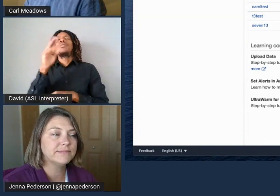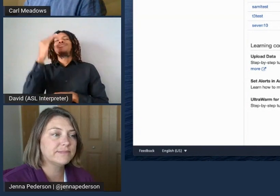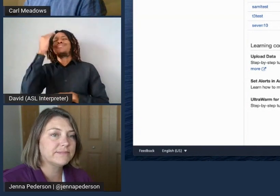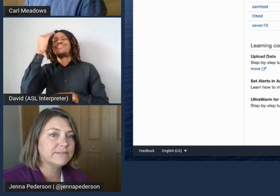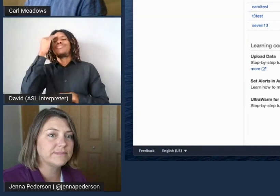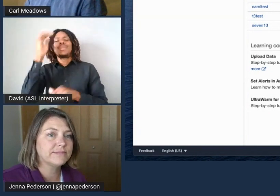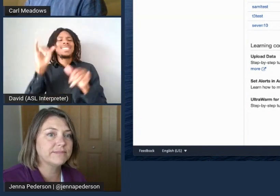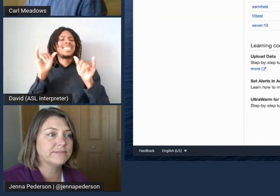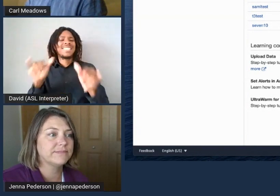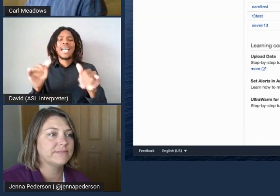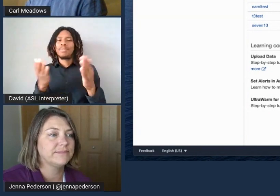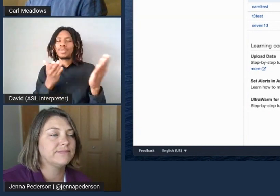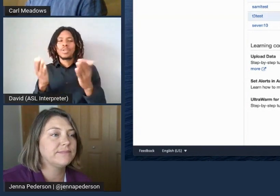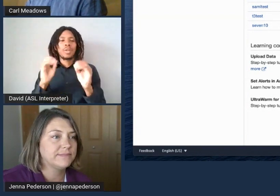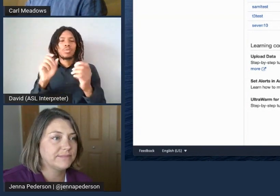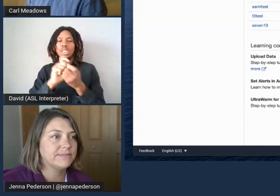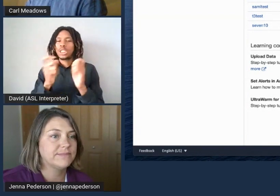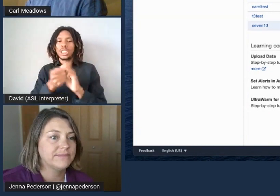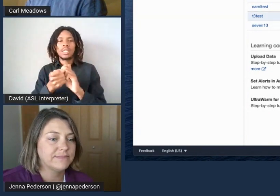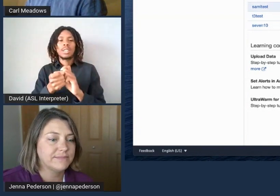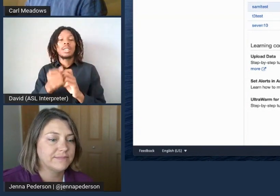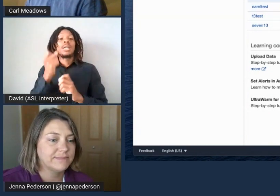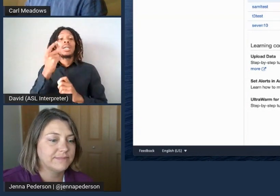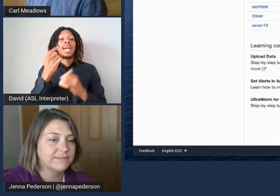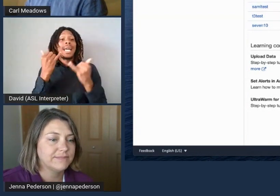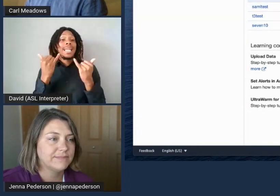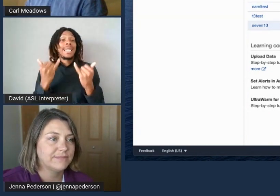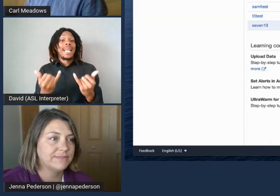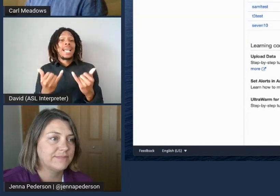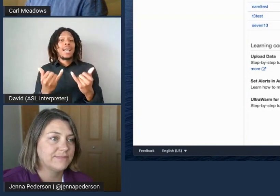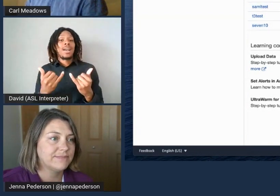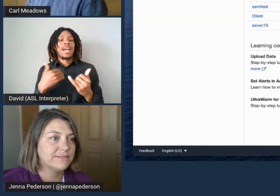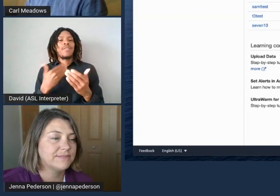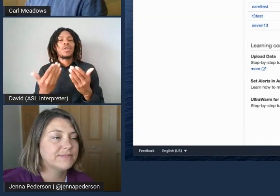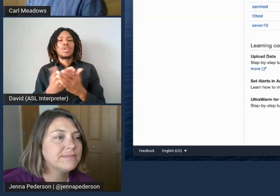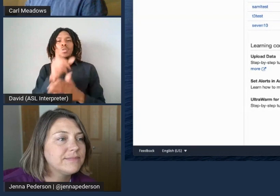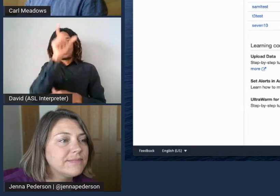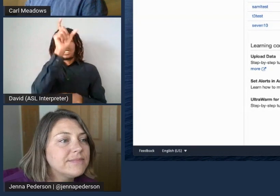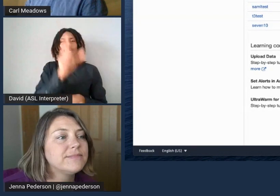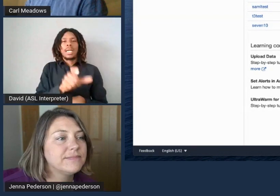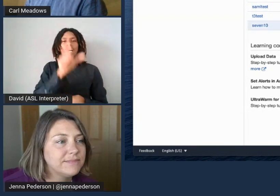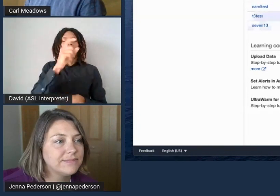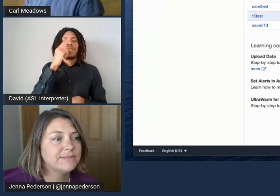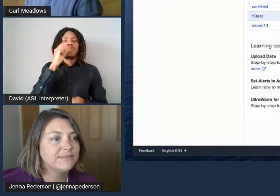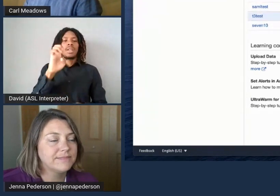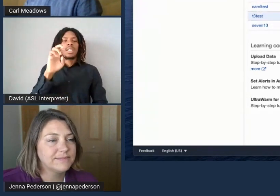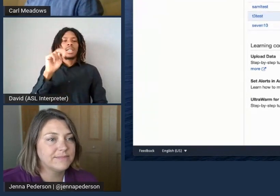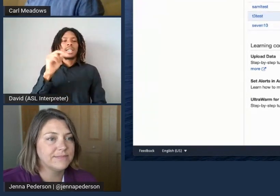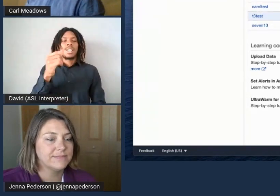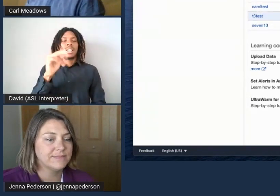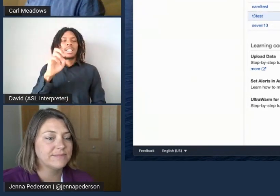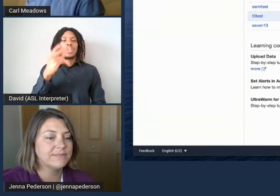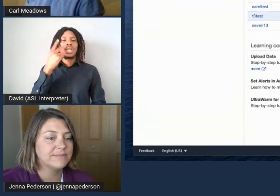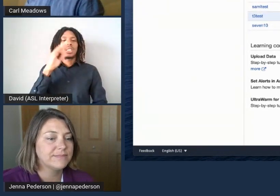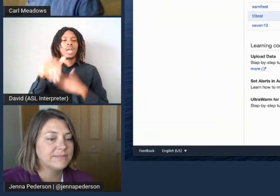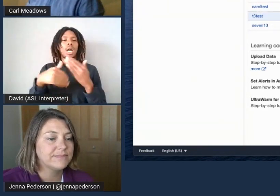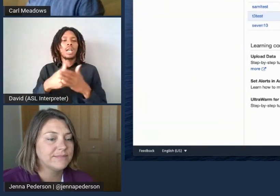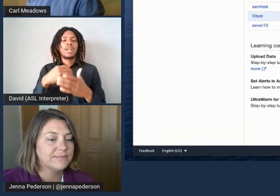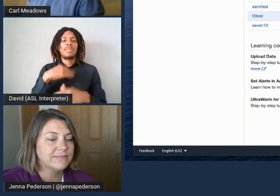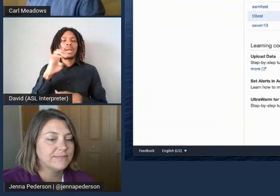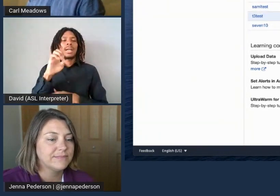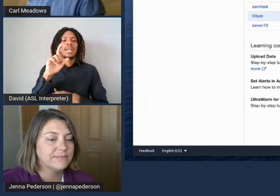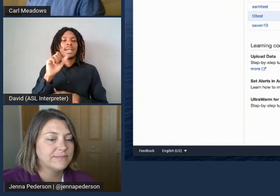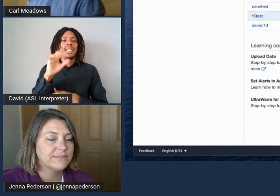same service. It's just that now we have this new column for engine, and you can see all of my Elasticsearch environments are still